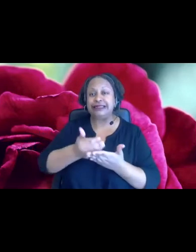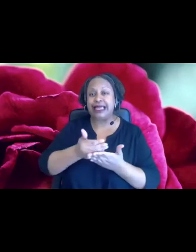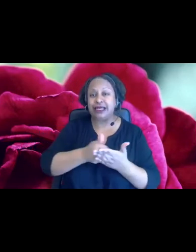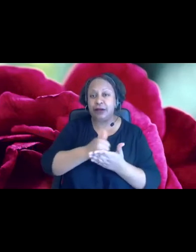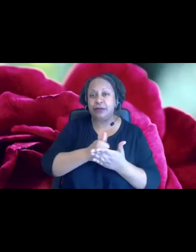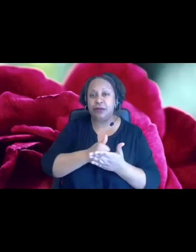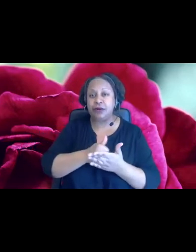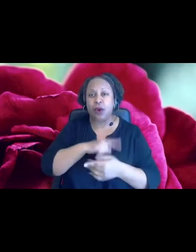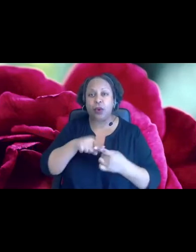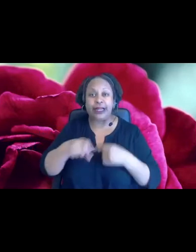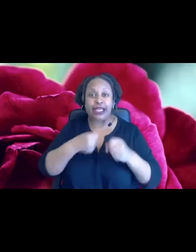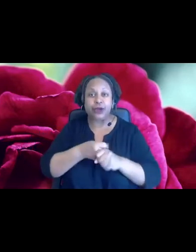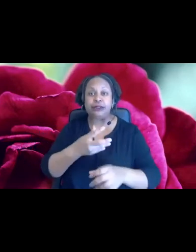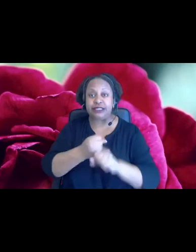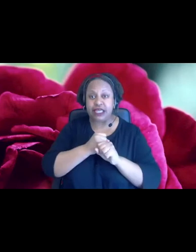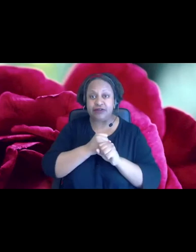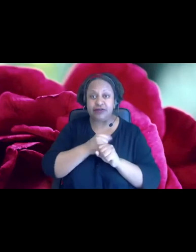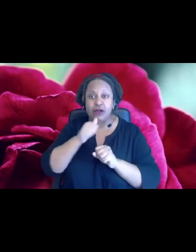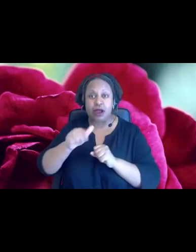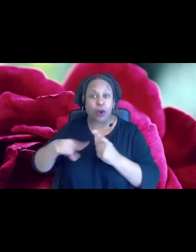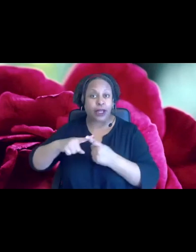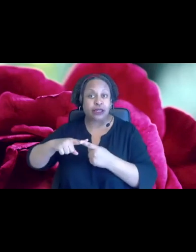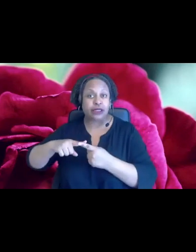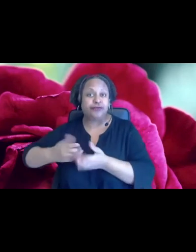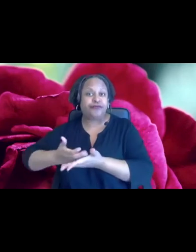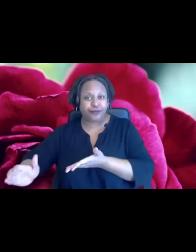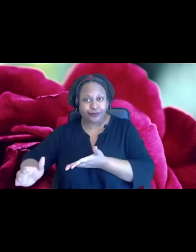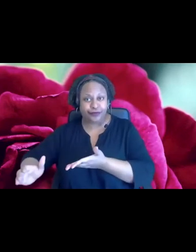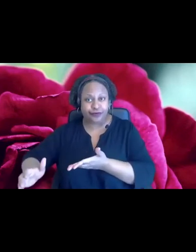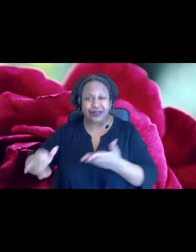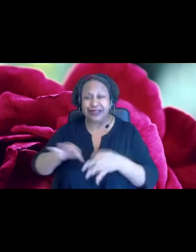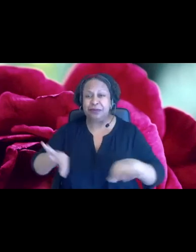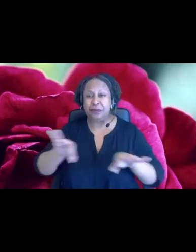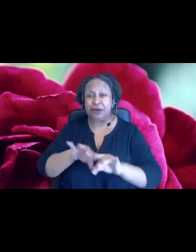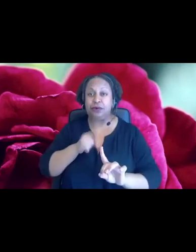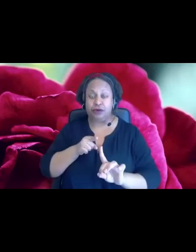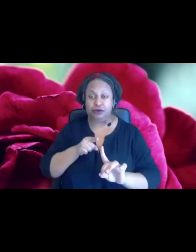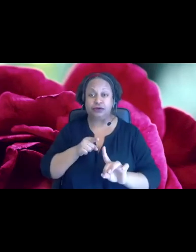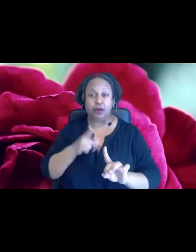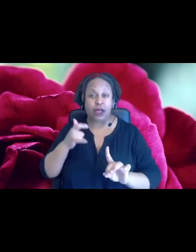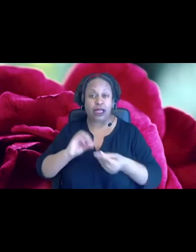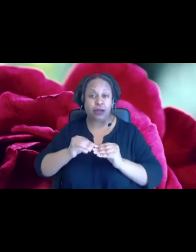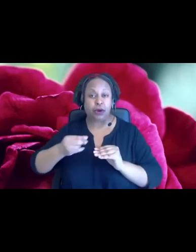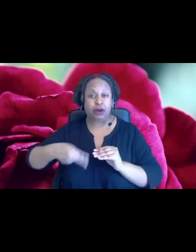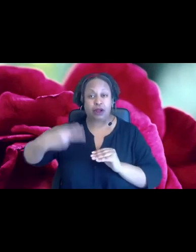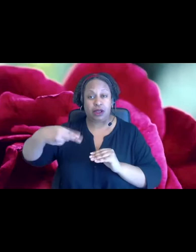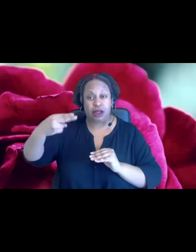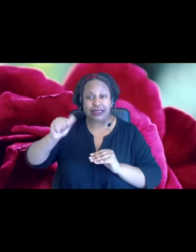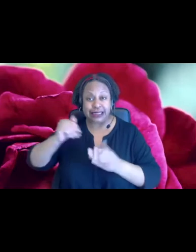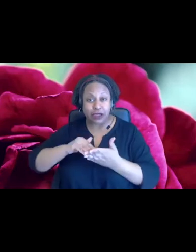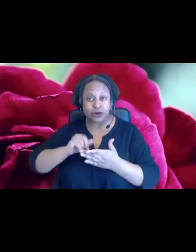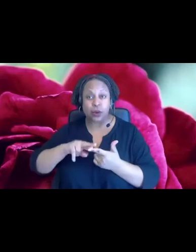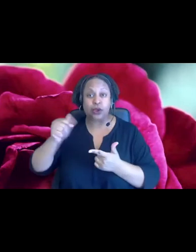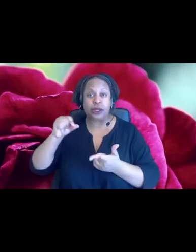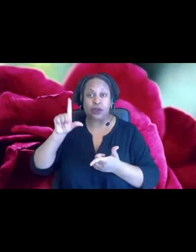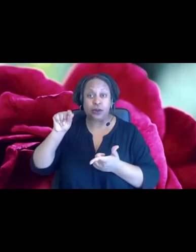forgiven. So that's important because those are big numbers, 10,000 or 20,000.